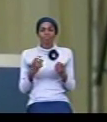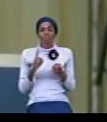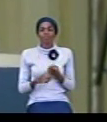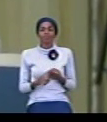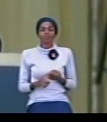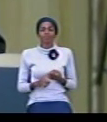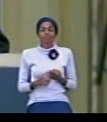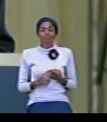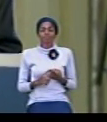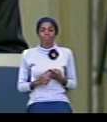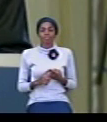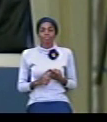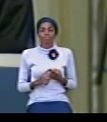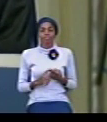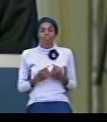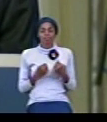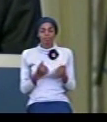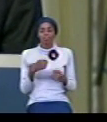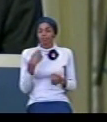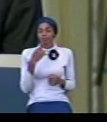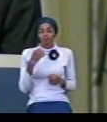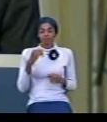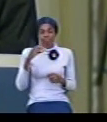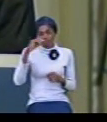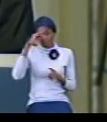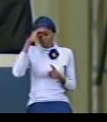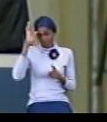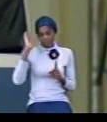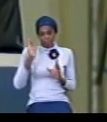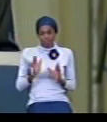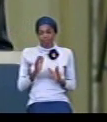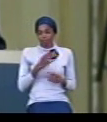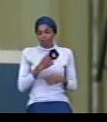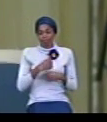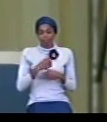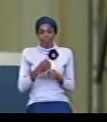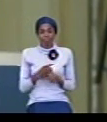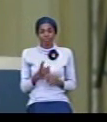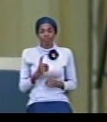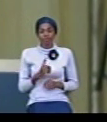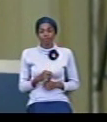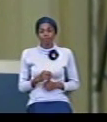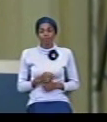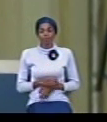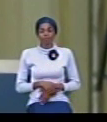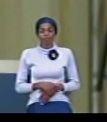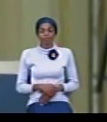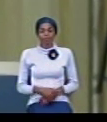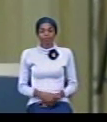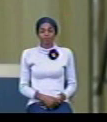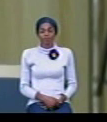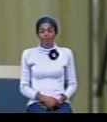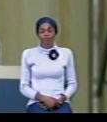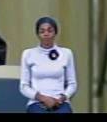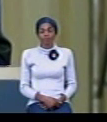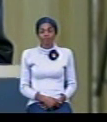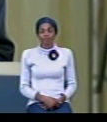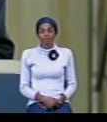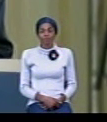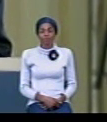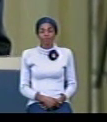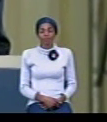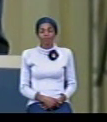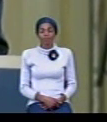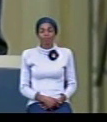make the sinner live. Christ Jesus has the power to renew, the power to cleanse your heart from sin